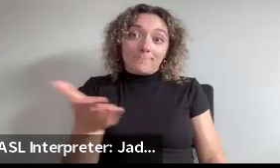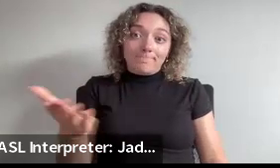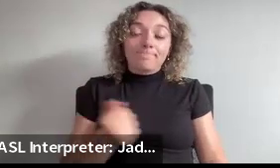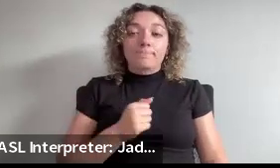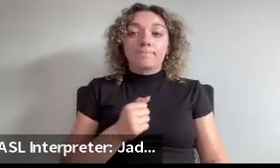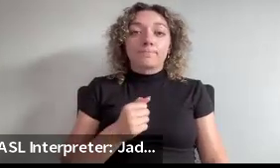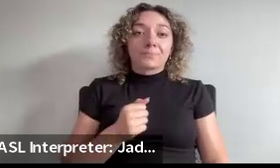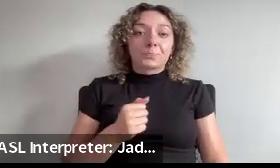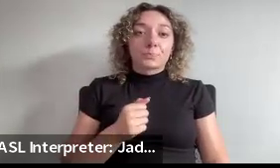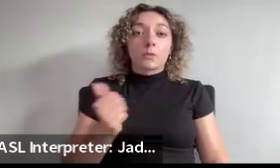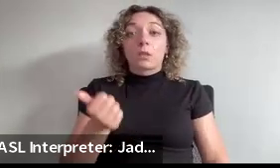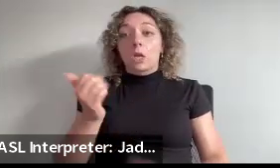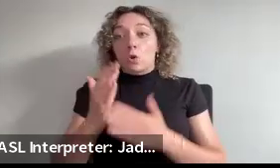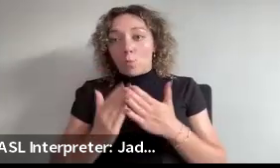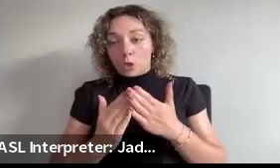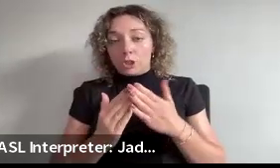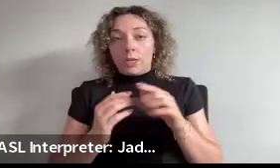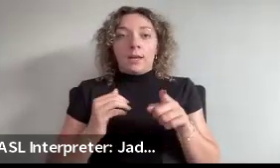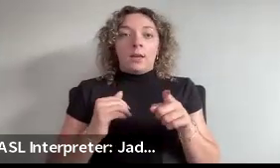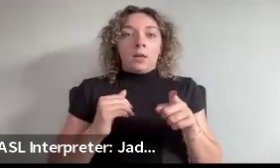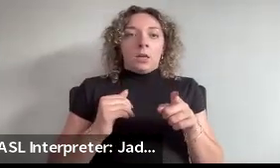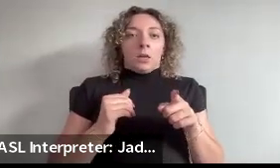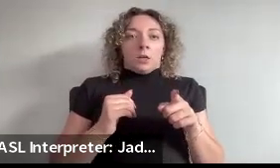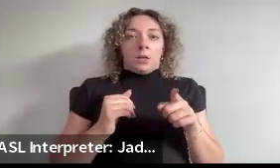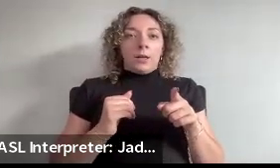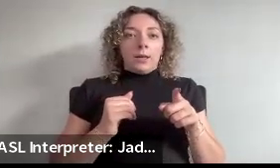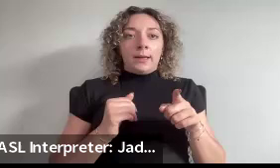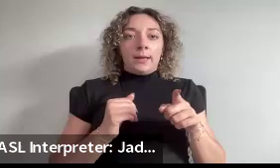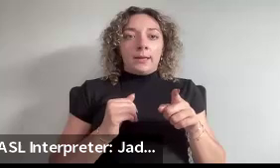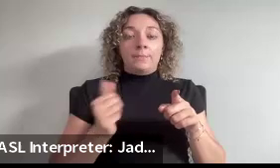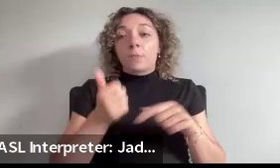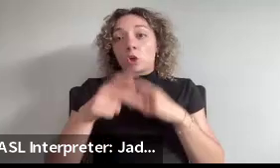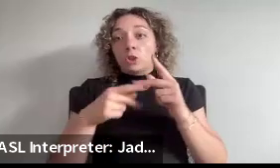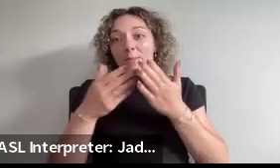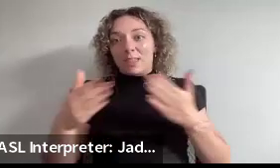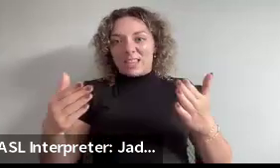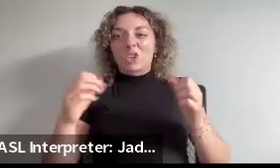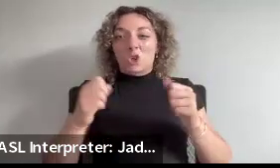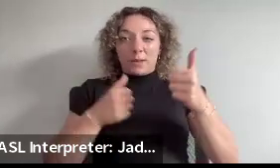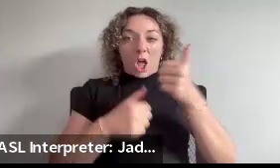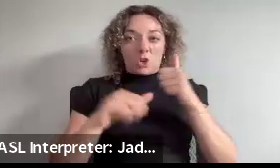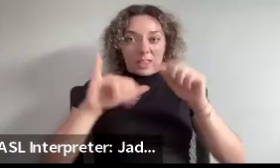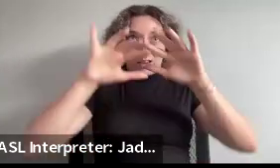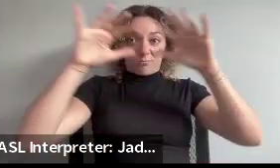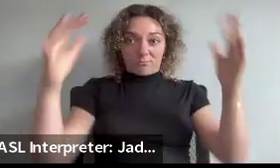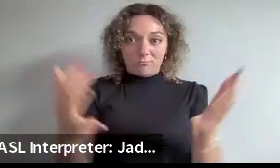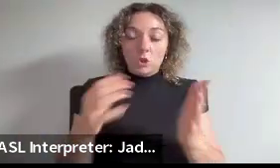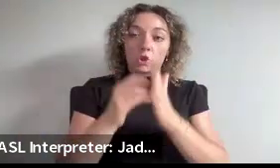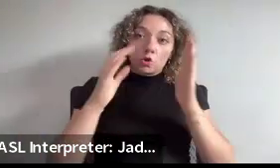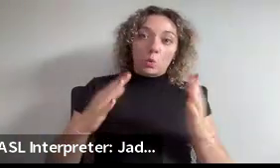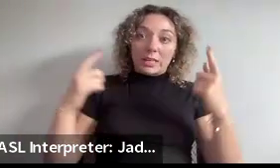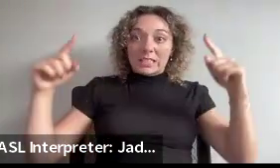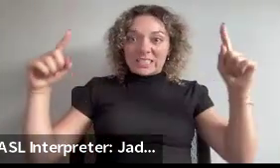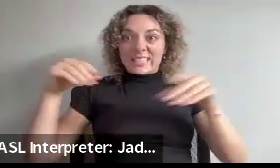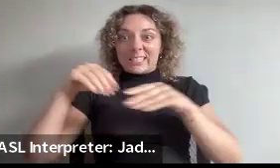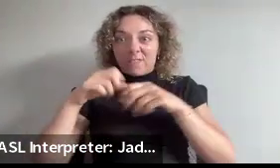The other portion of the other type of thing that could fall into this bucket, student success infrastructure,